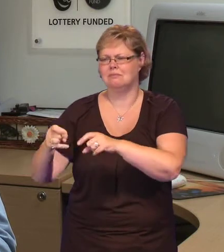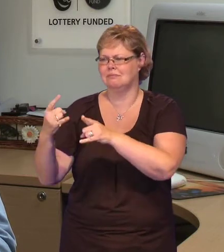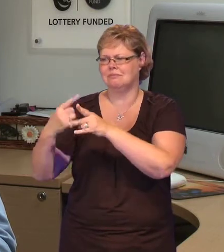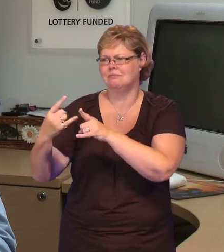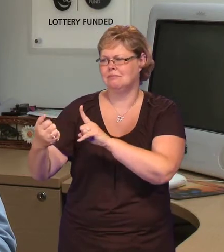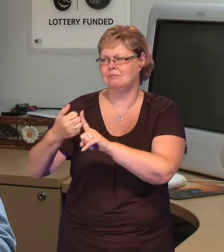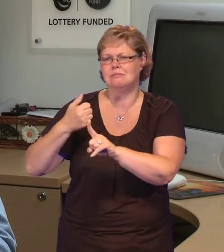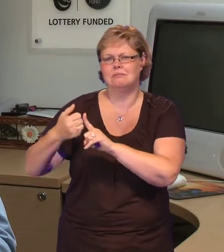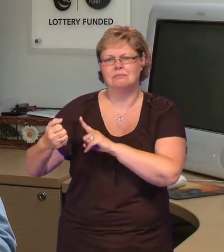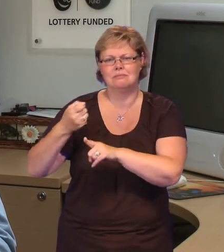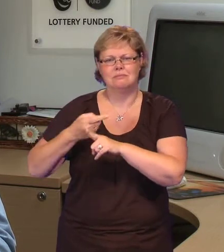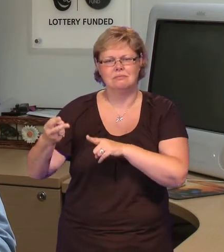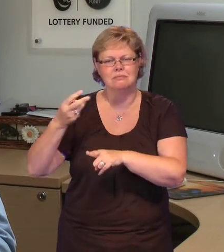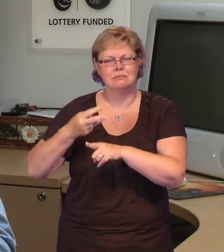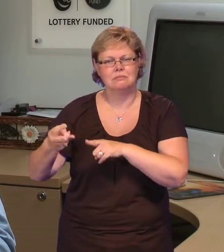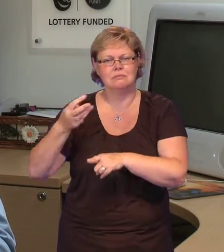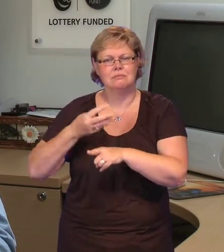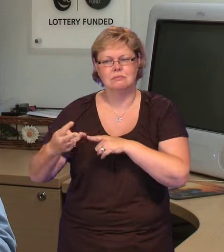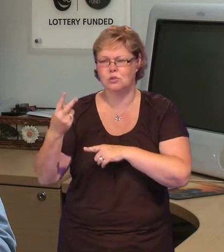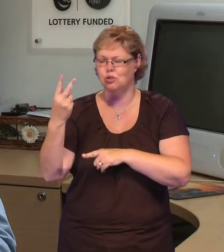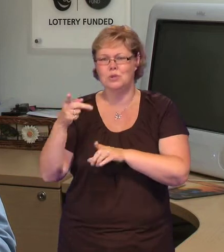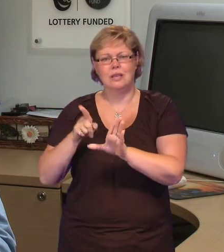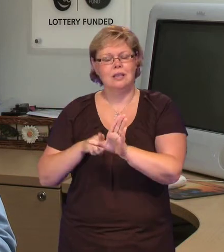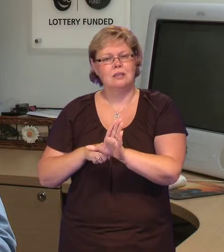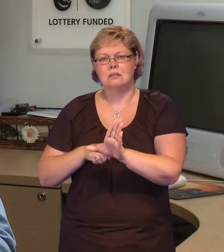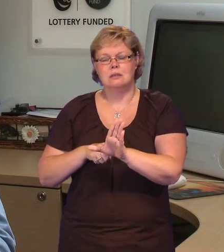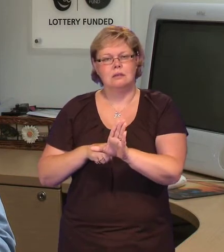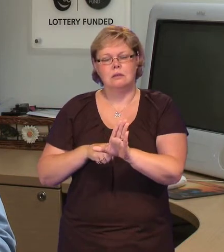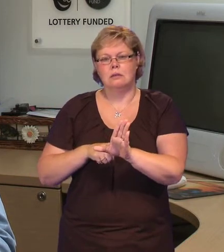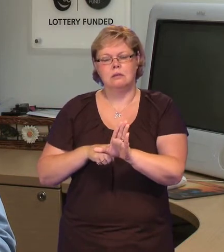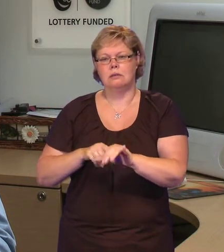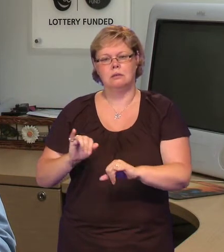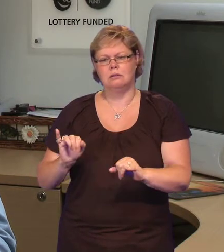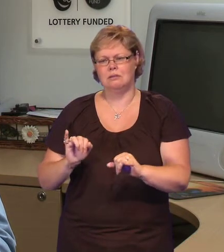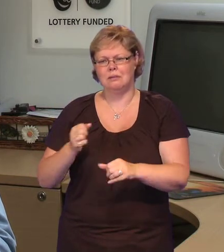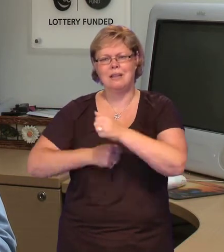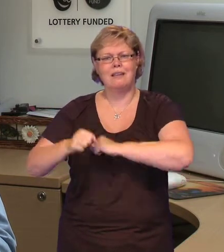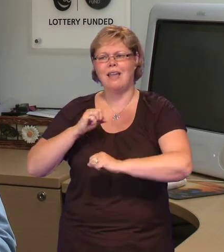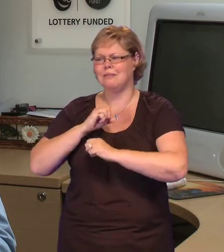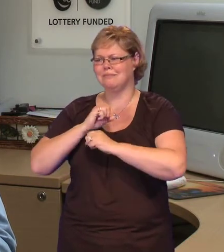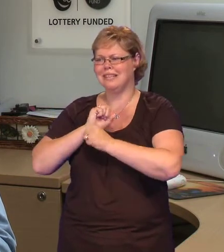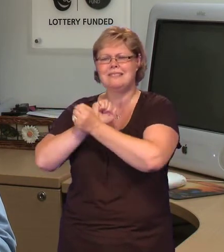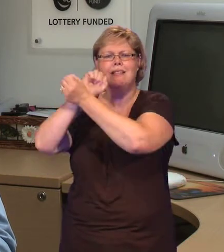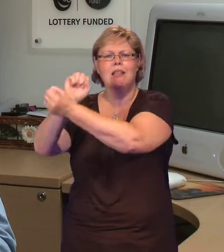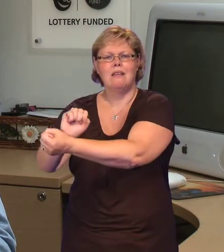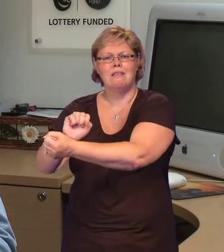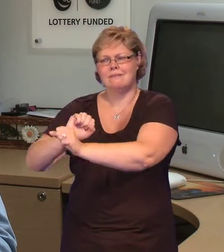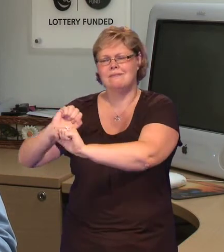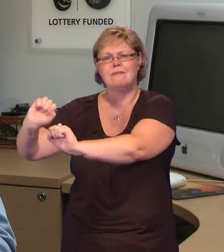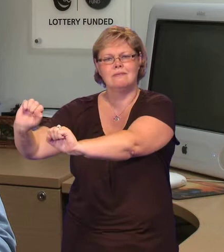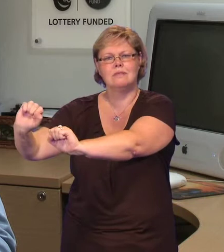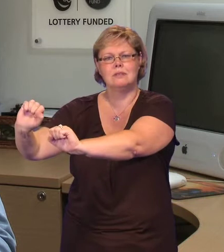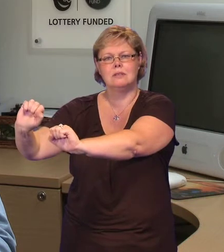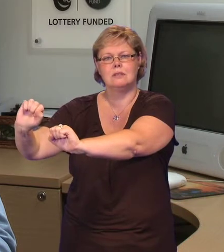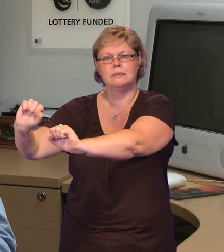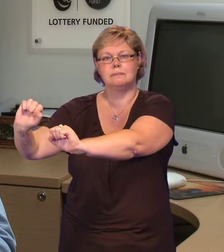me several times a week for almost 2 years. He used me like a sex slave, as if he owned me. And to